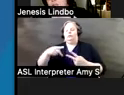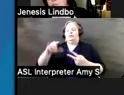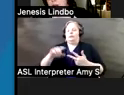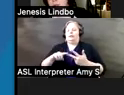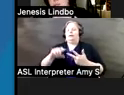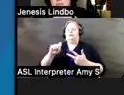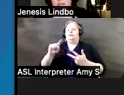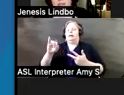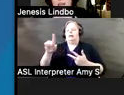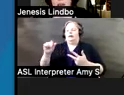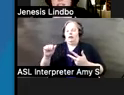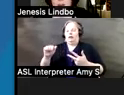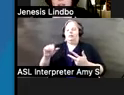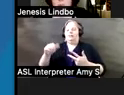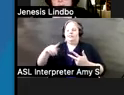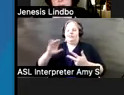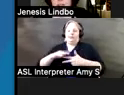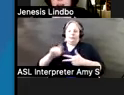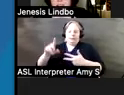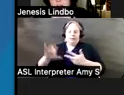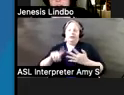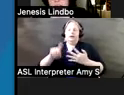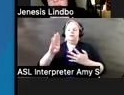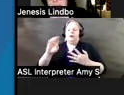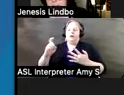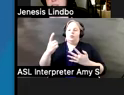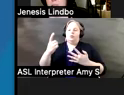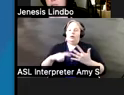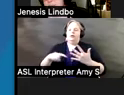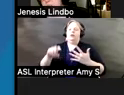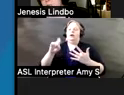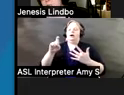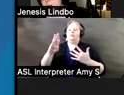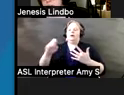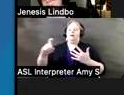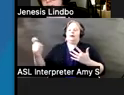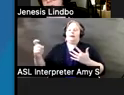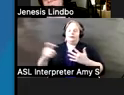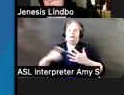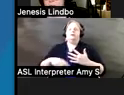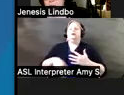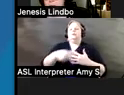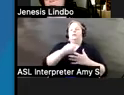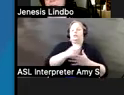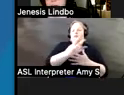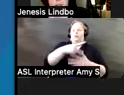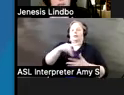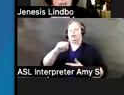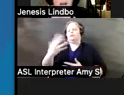is on PC, Xbox One, Xbox Series X, PlayStation 4, and PlayStation 5.